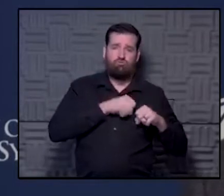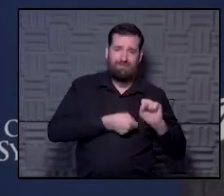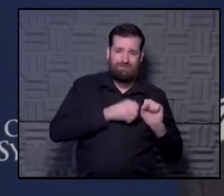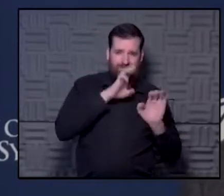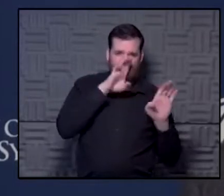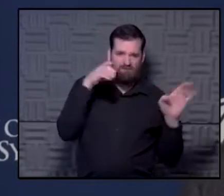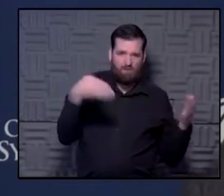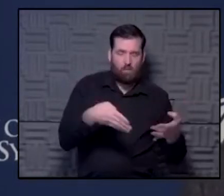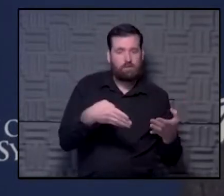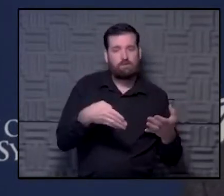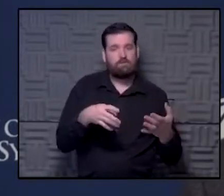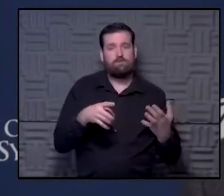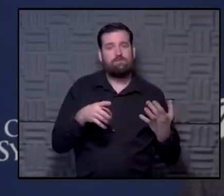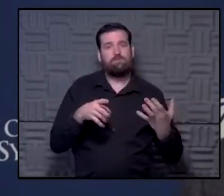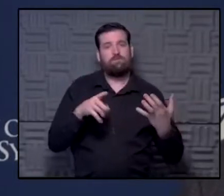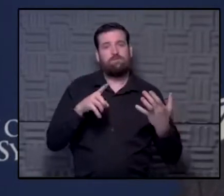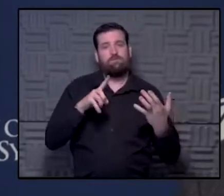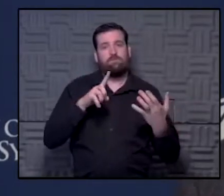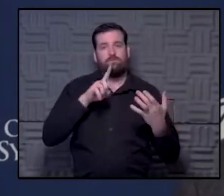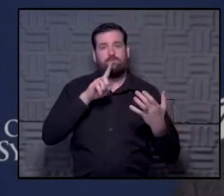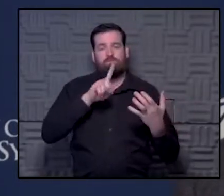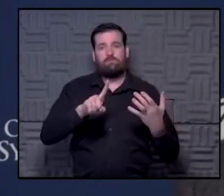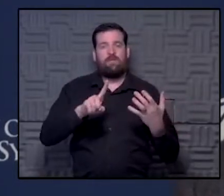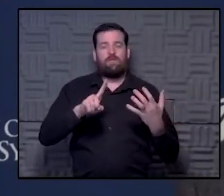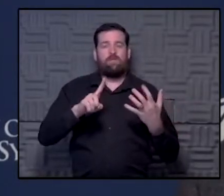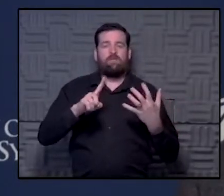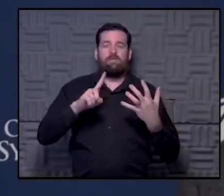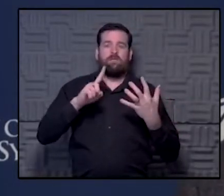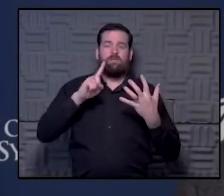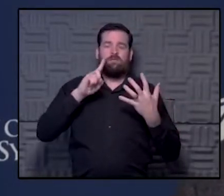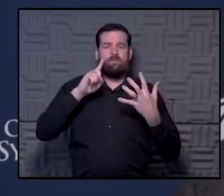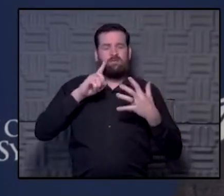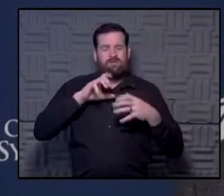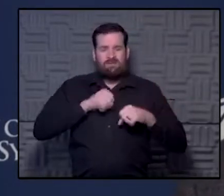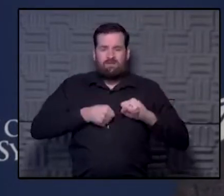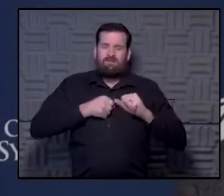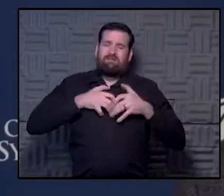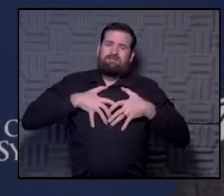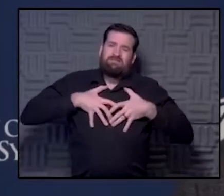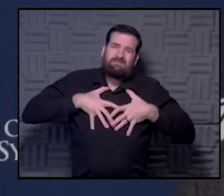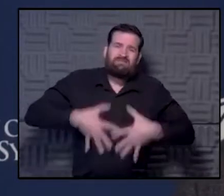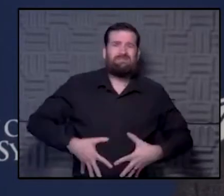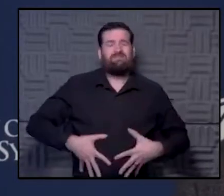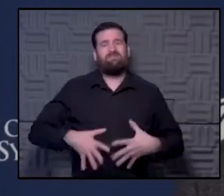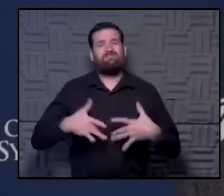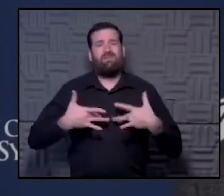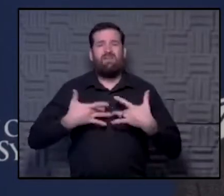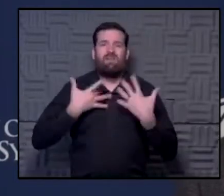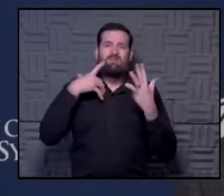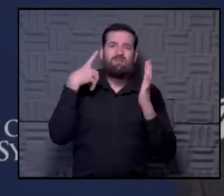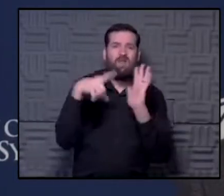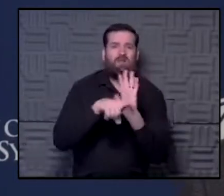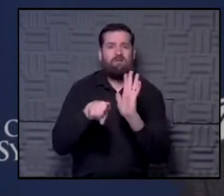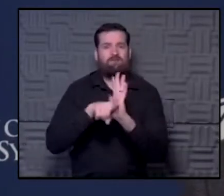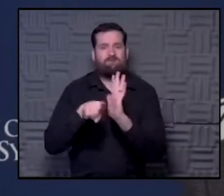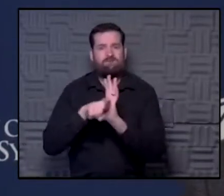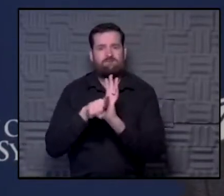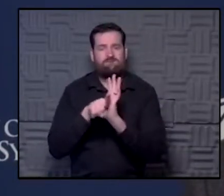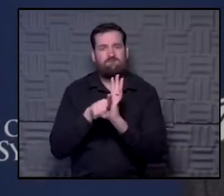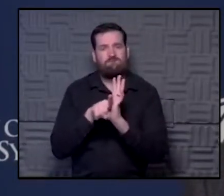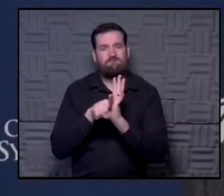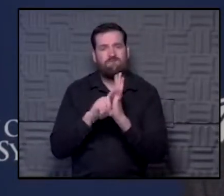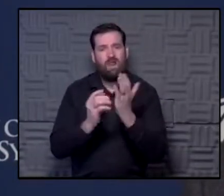where we're actually kind of really bathing in the emotional stew and experiencing those negative feelings, and then